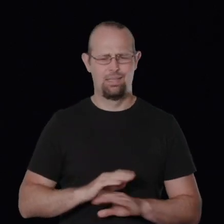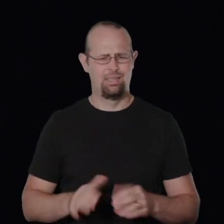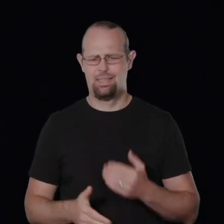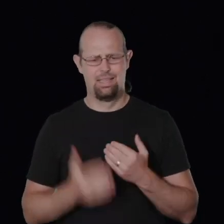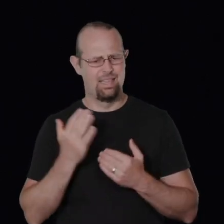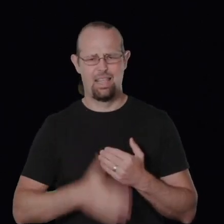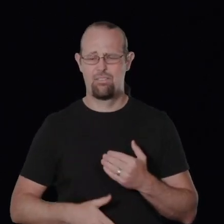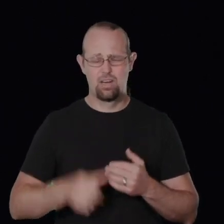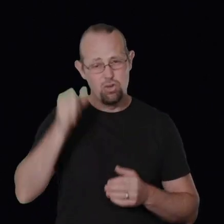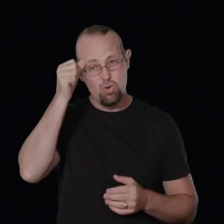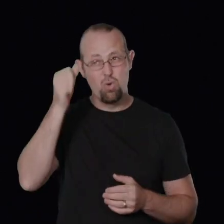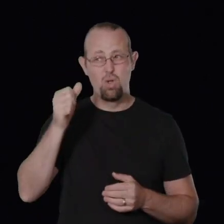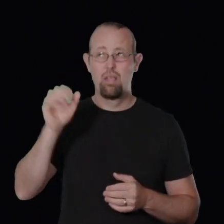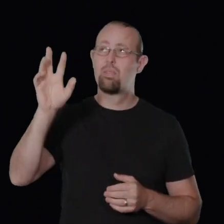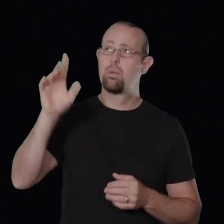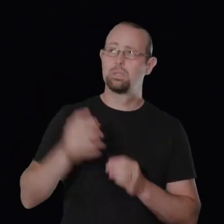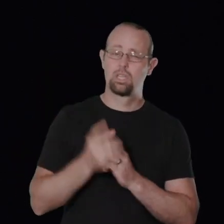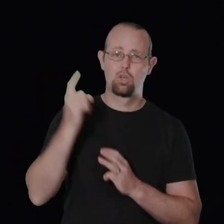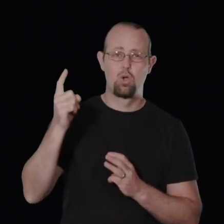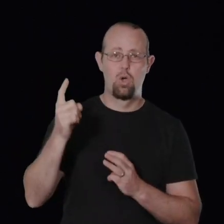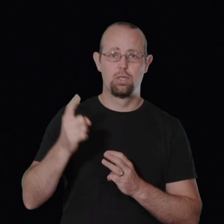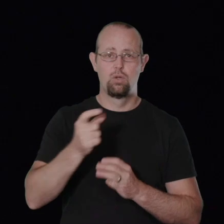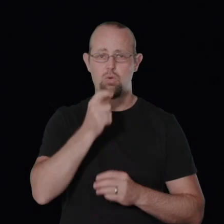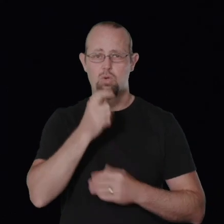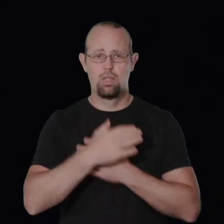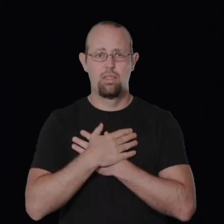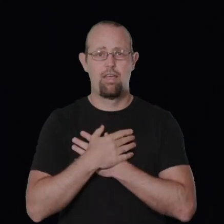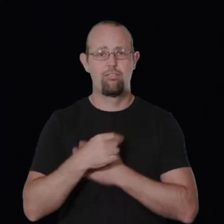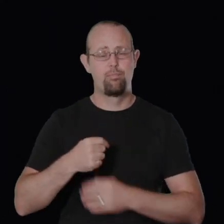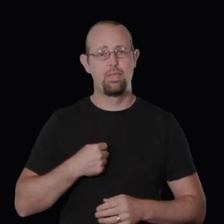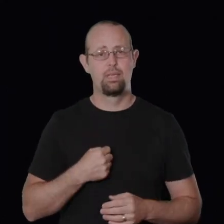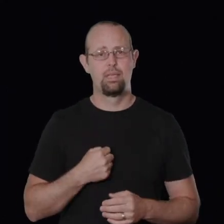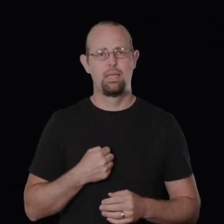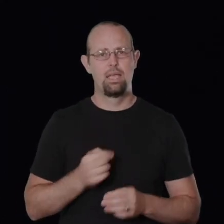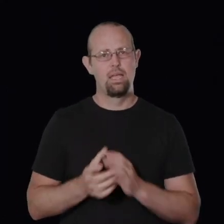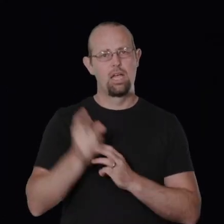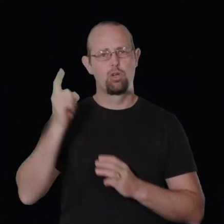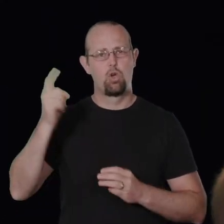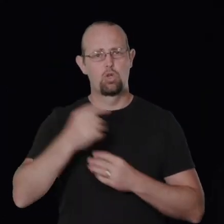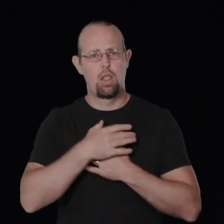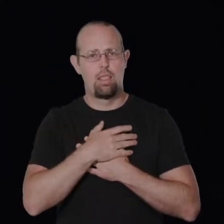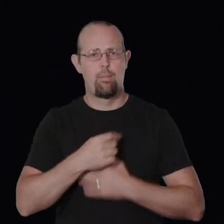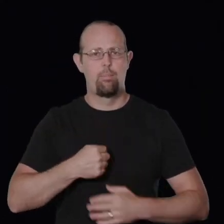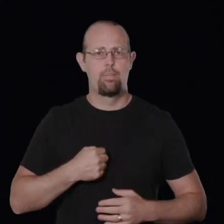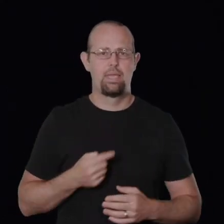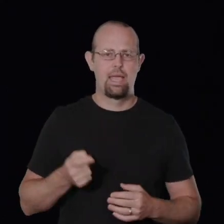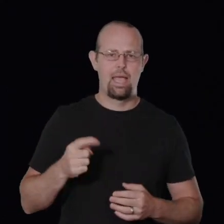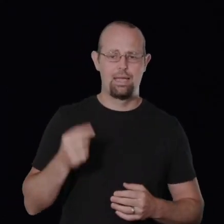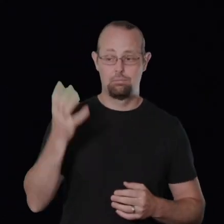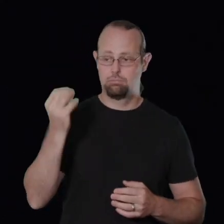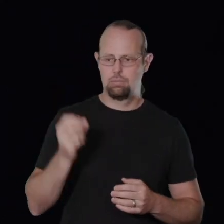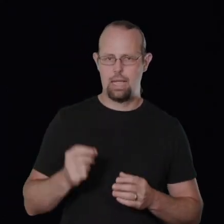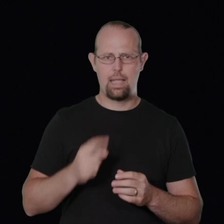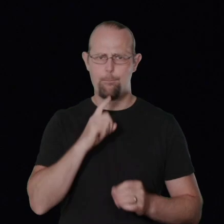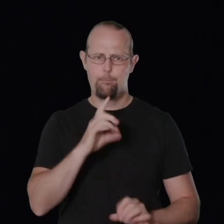God. I never knew that there was a God who loved me. I never knew there was a God who loved me and had an amazing plan for my